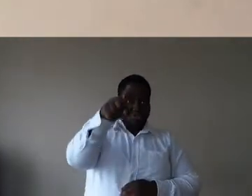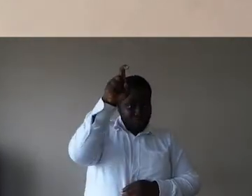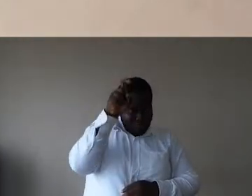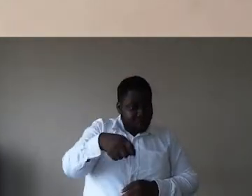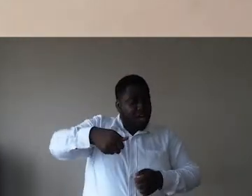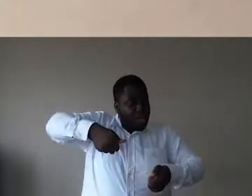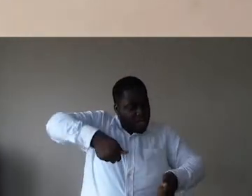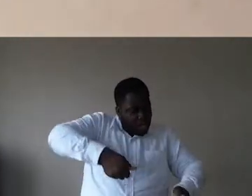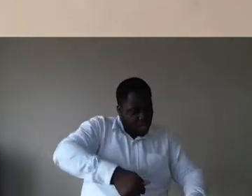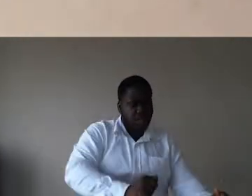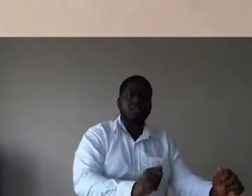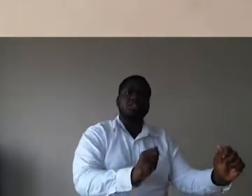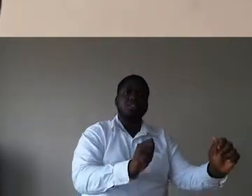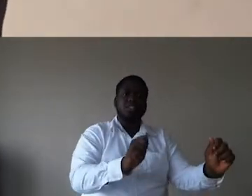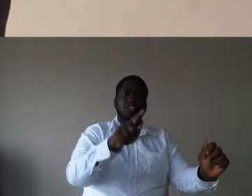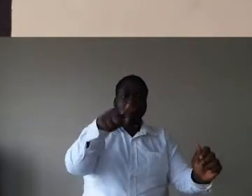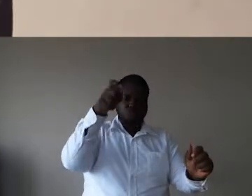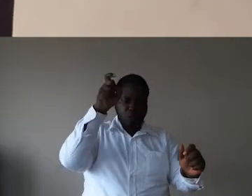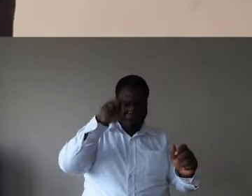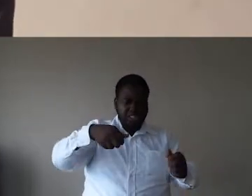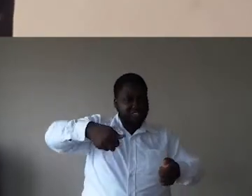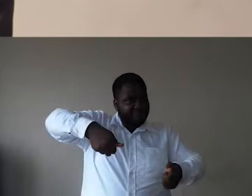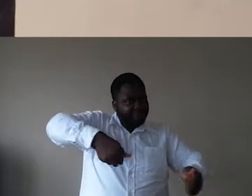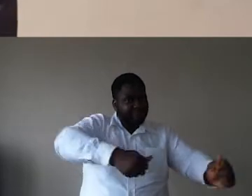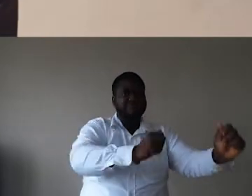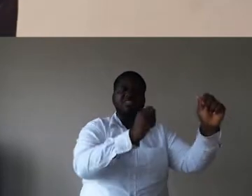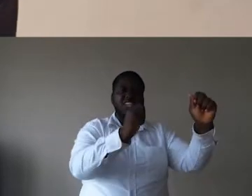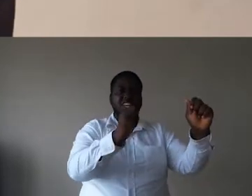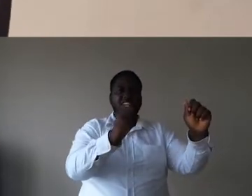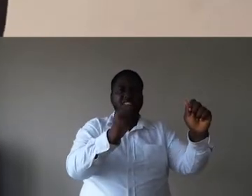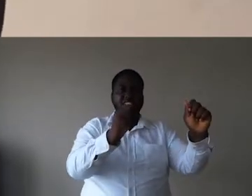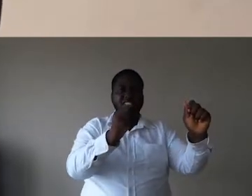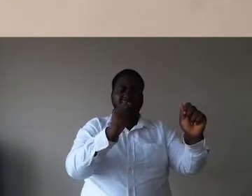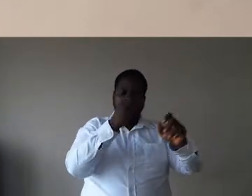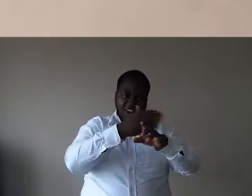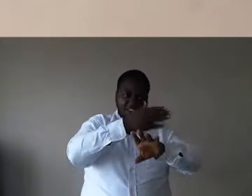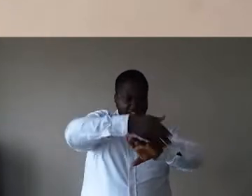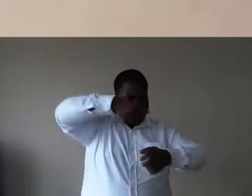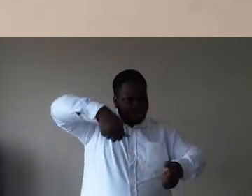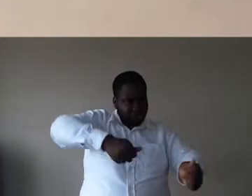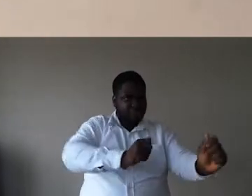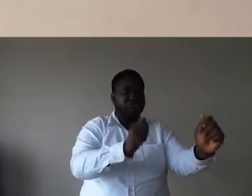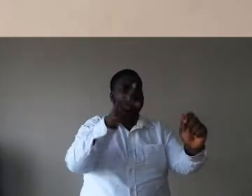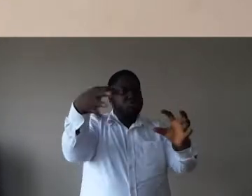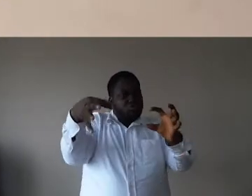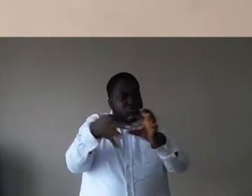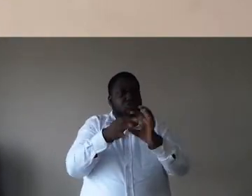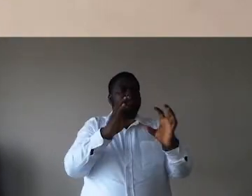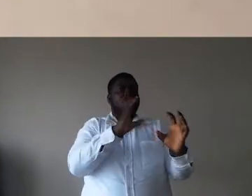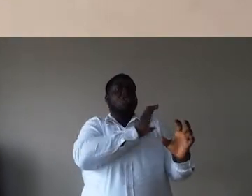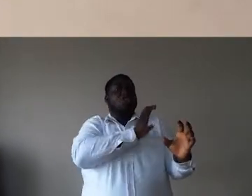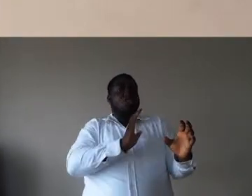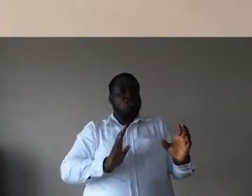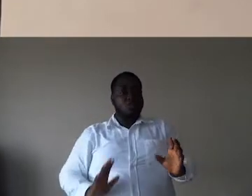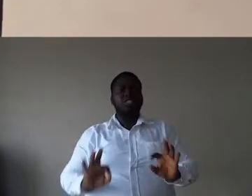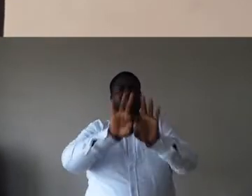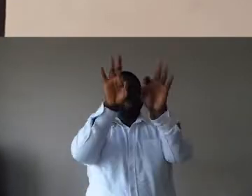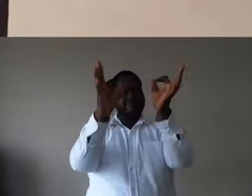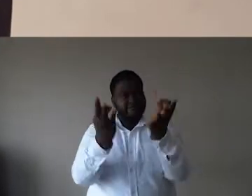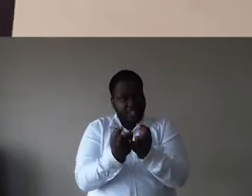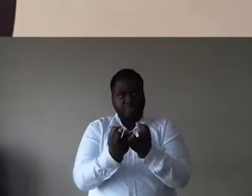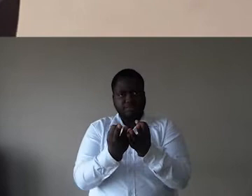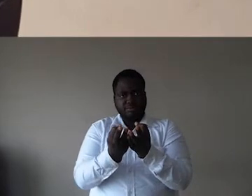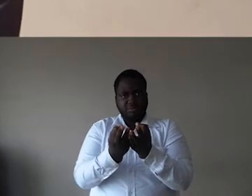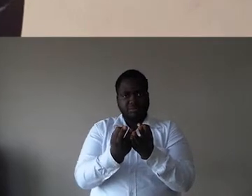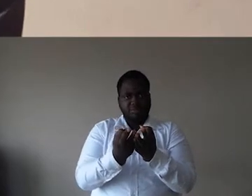Testament scriptures, so many times we hear this statement, thou sayest the scriptures. In religion, for us